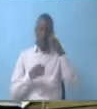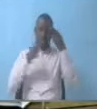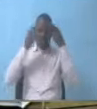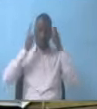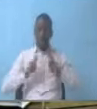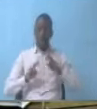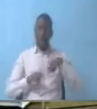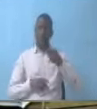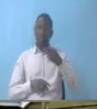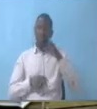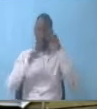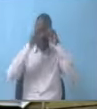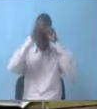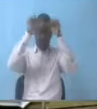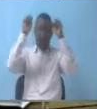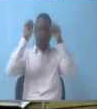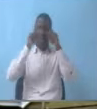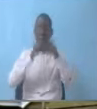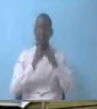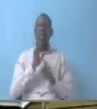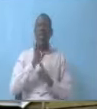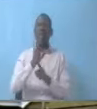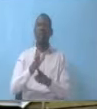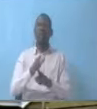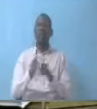Mauritanian shopkeeper